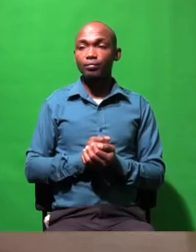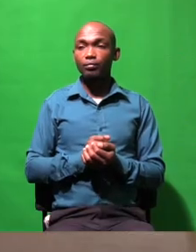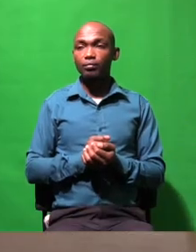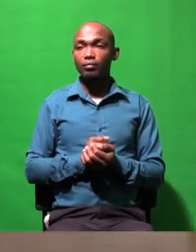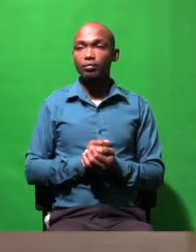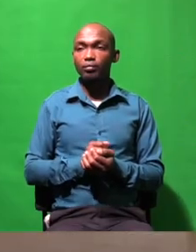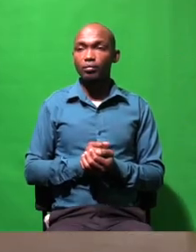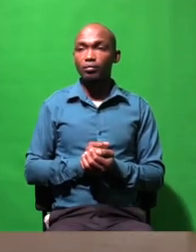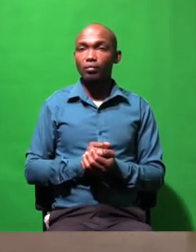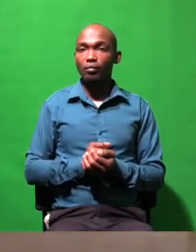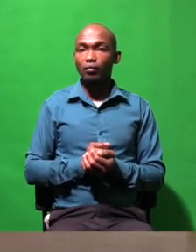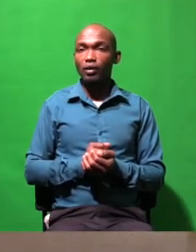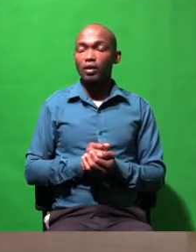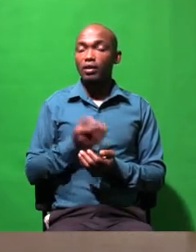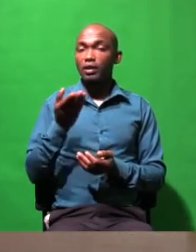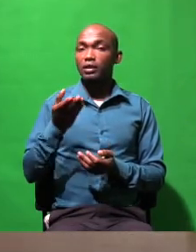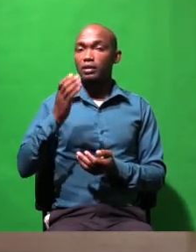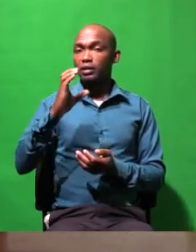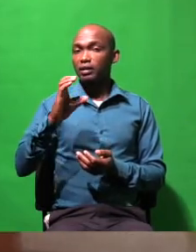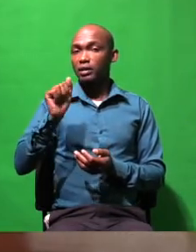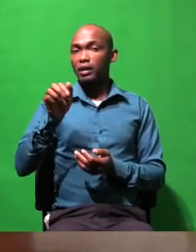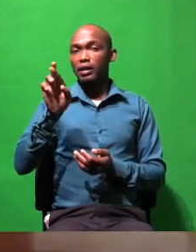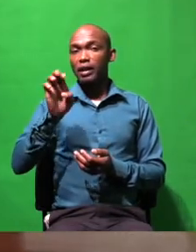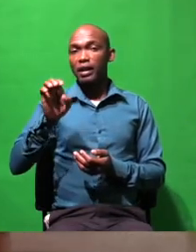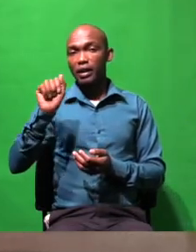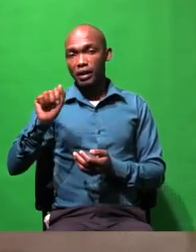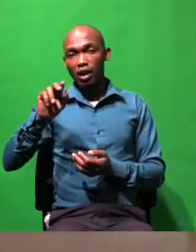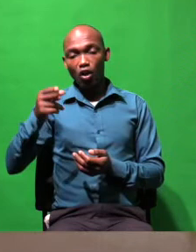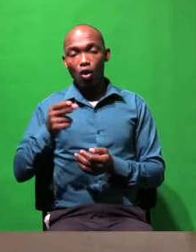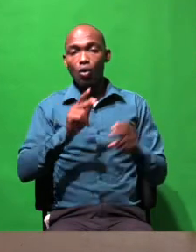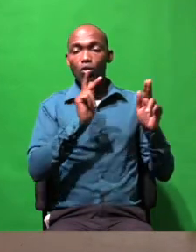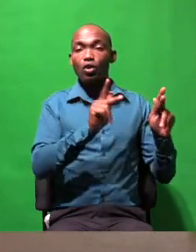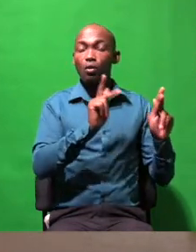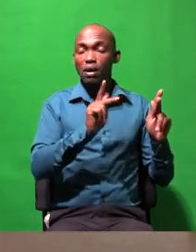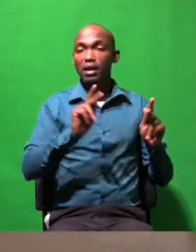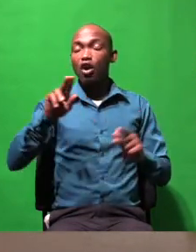Is it carrier, or normal, or affected?